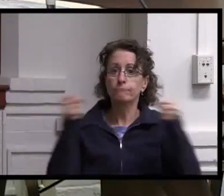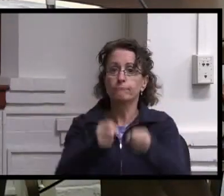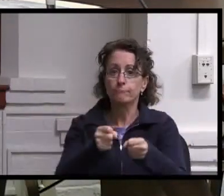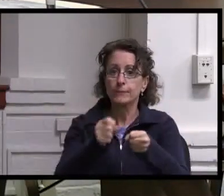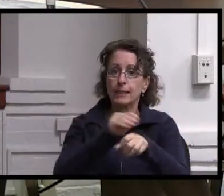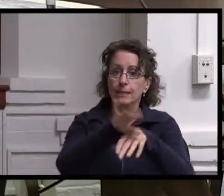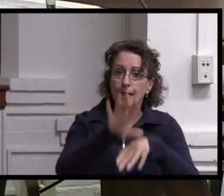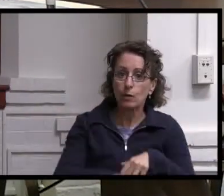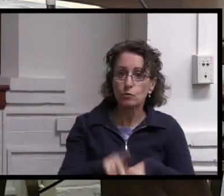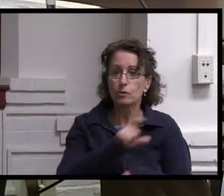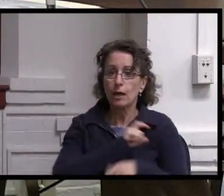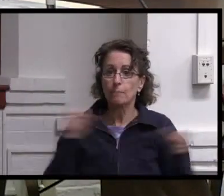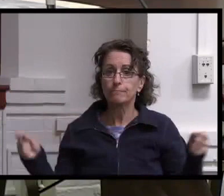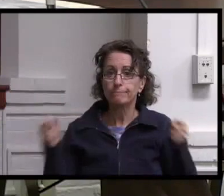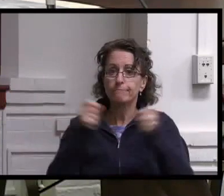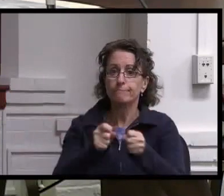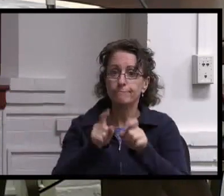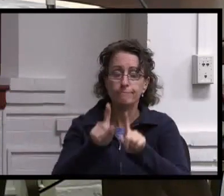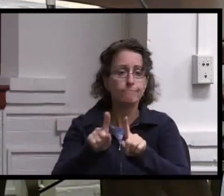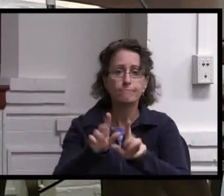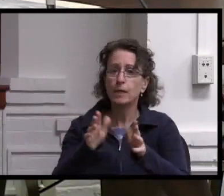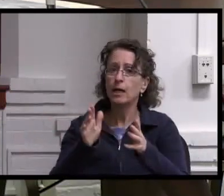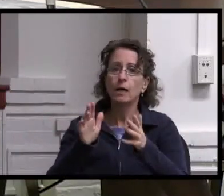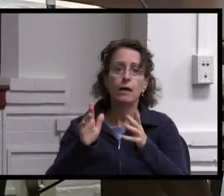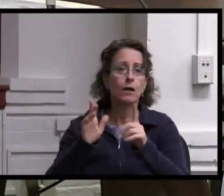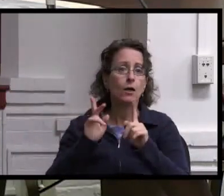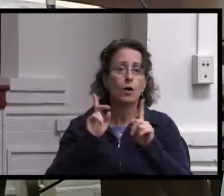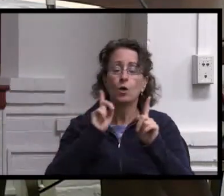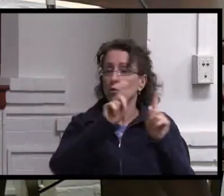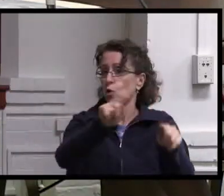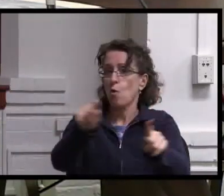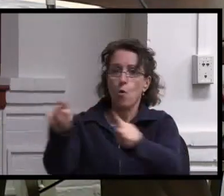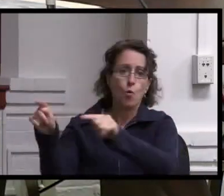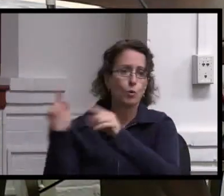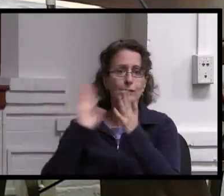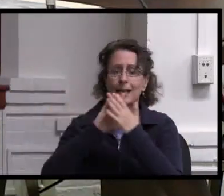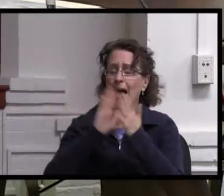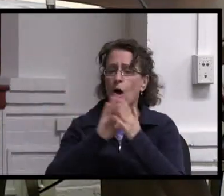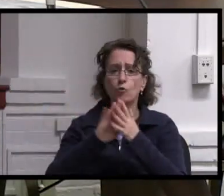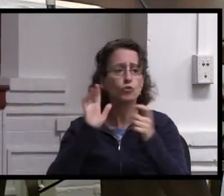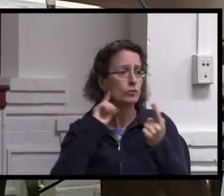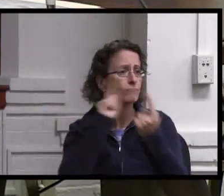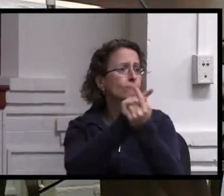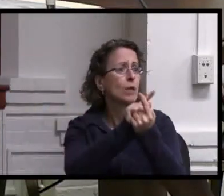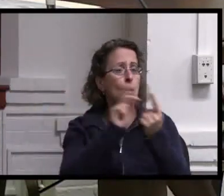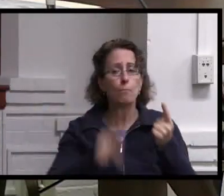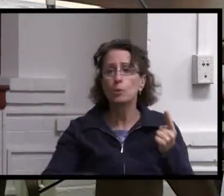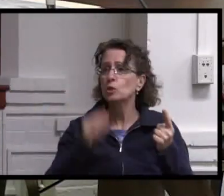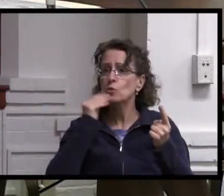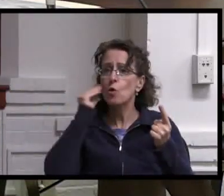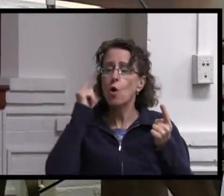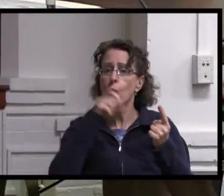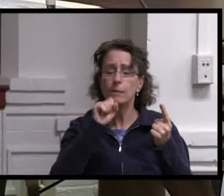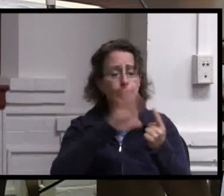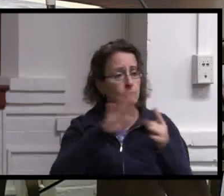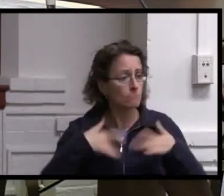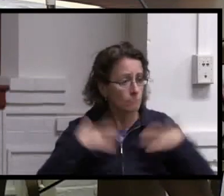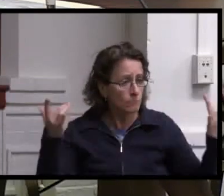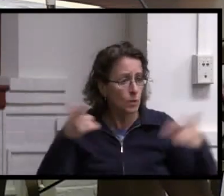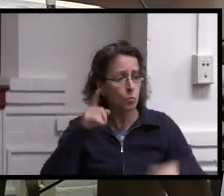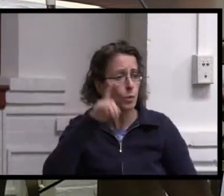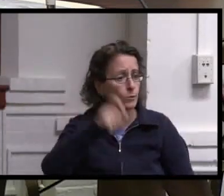No set time. Just walk around, talk to these people, get to know them, and say, "Hey, what do you need? What's going on? How can we help